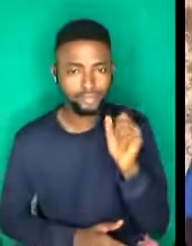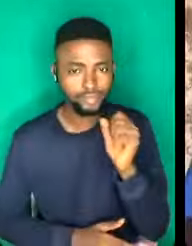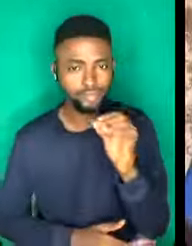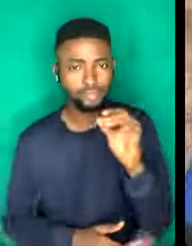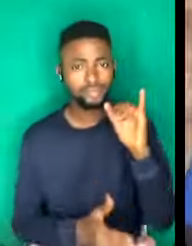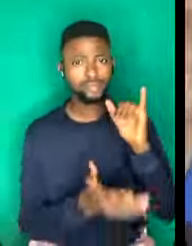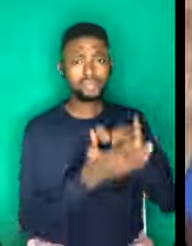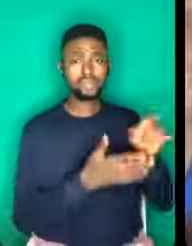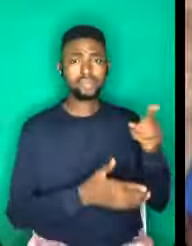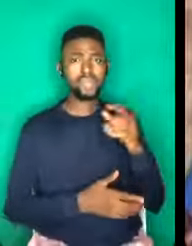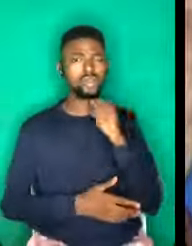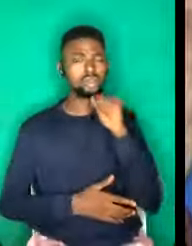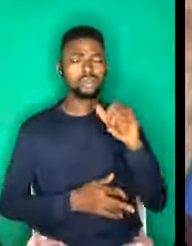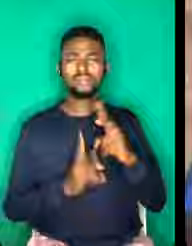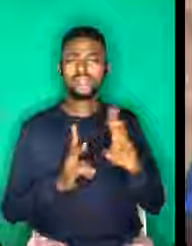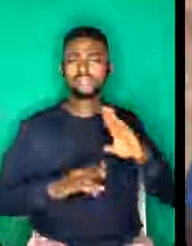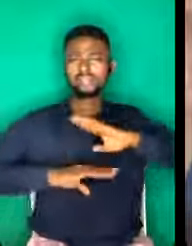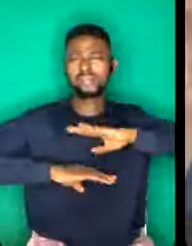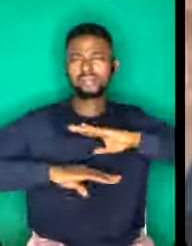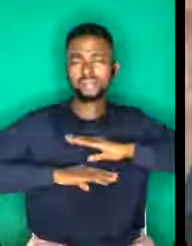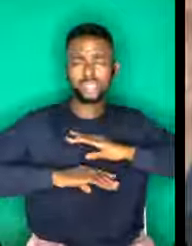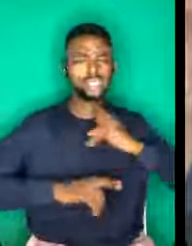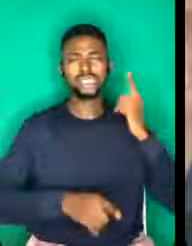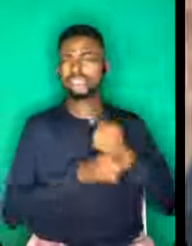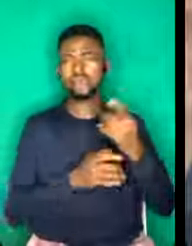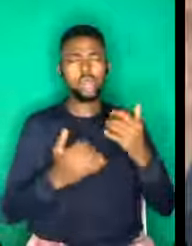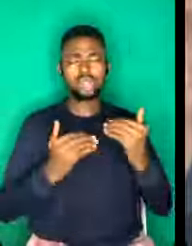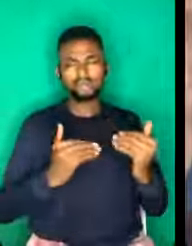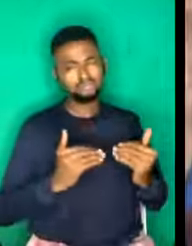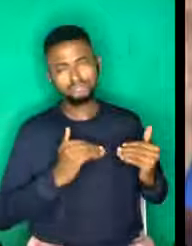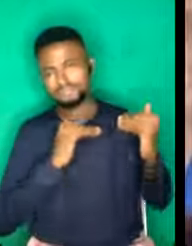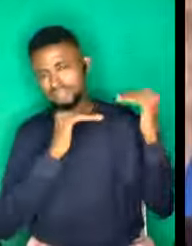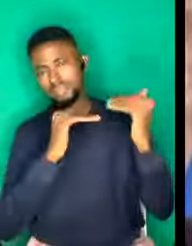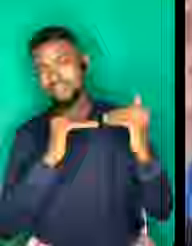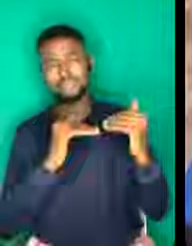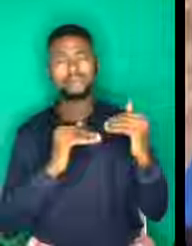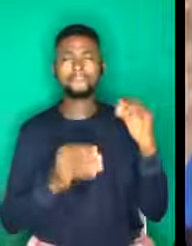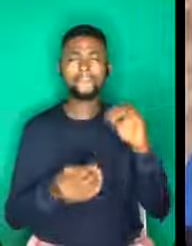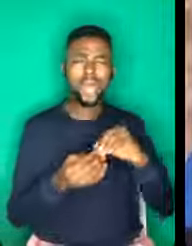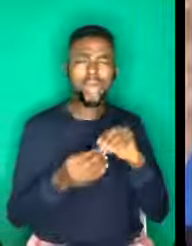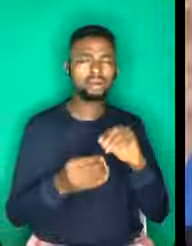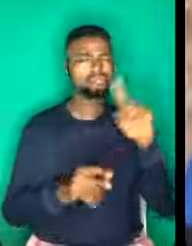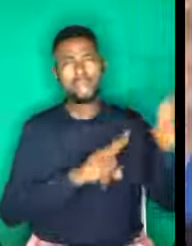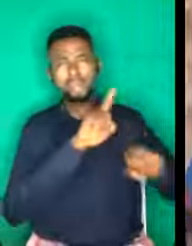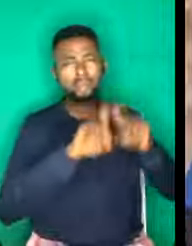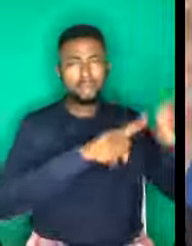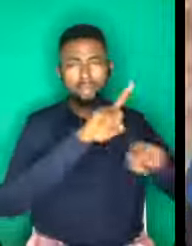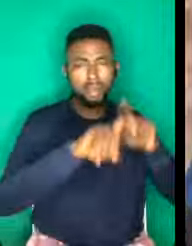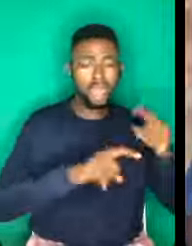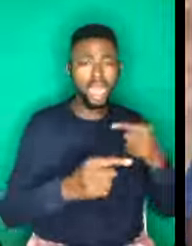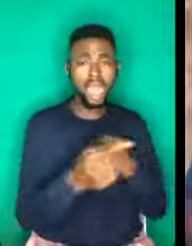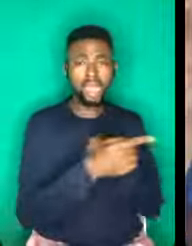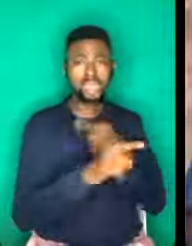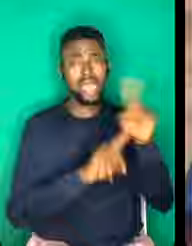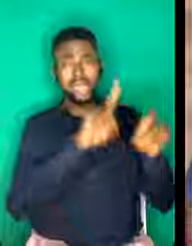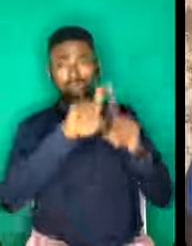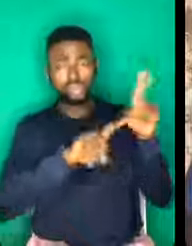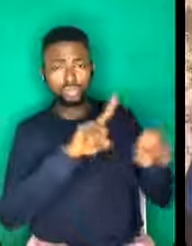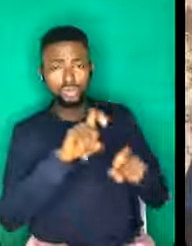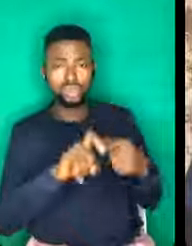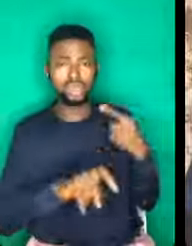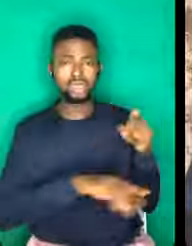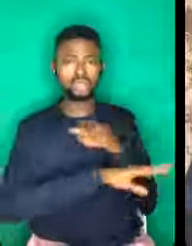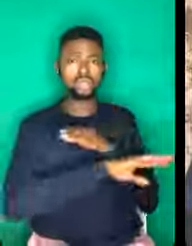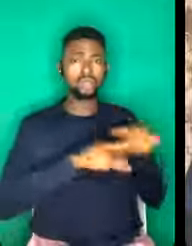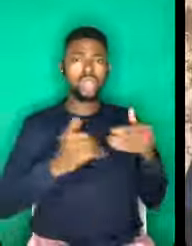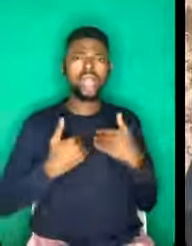so satisfactory. I just wanted to know more. Okay. I do ask questions. I don't have deaf friends apart